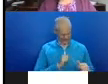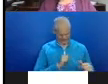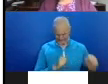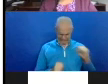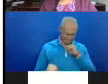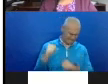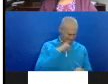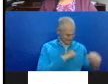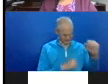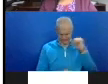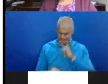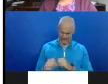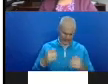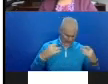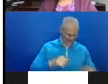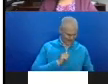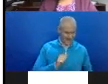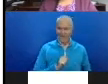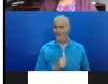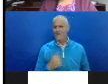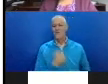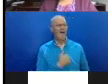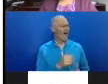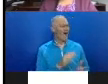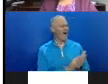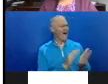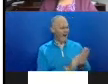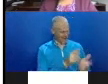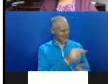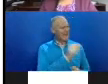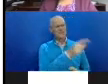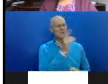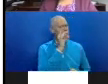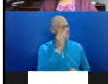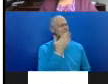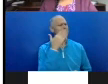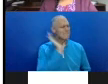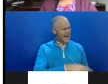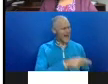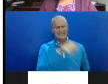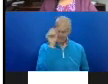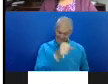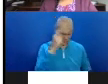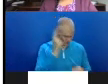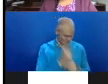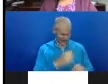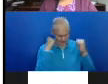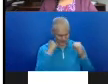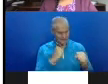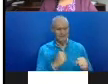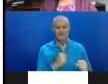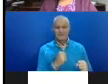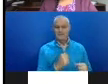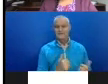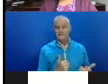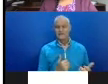that self-loathing, with, all right, this guy gets how bad and evil he really is. We're getting somewhere with this one.